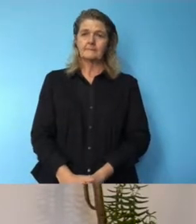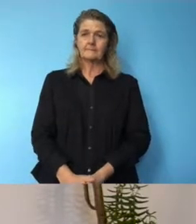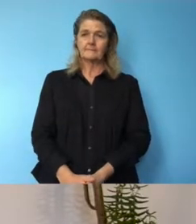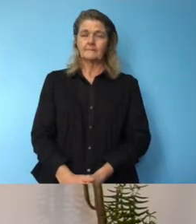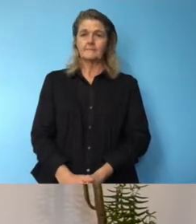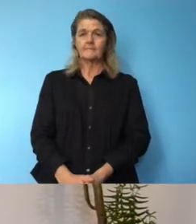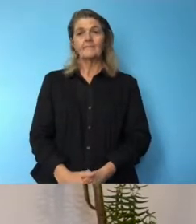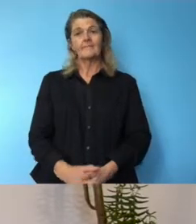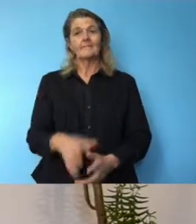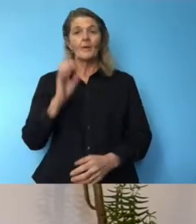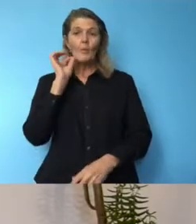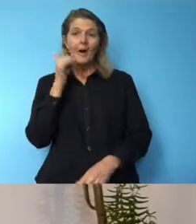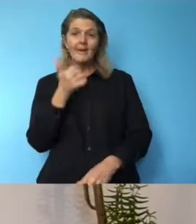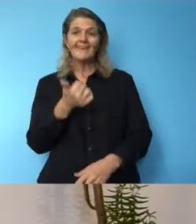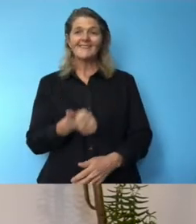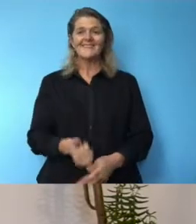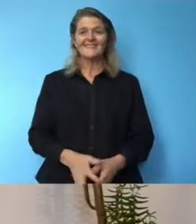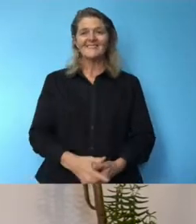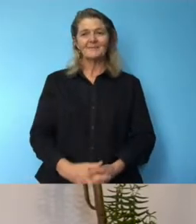with a bit of white.